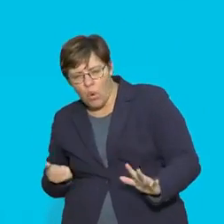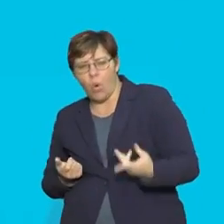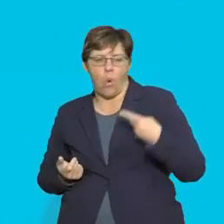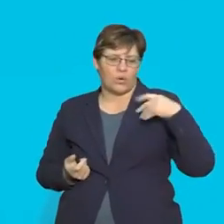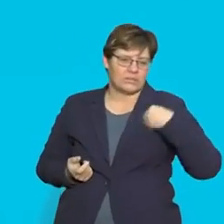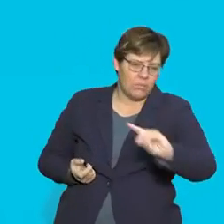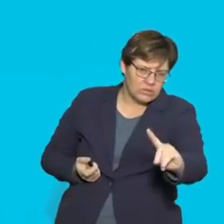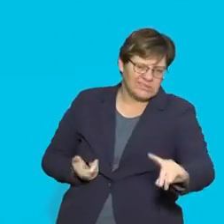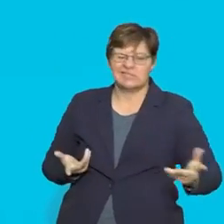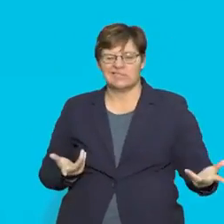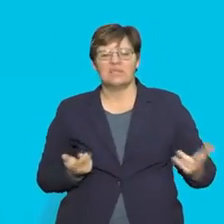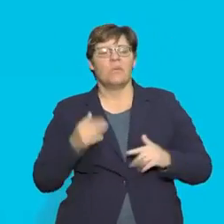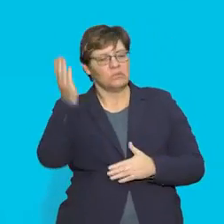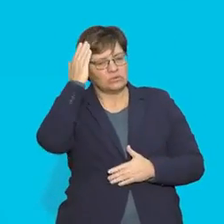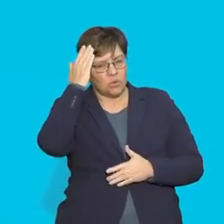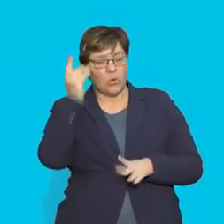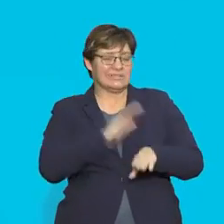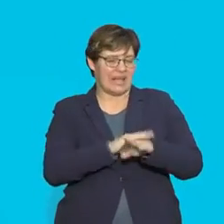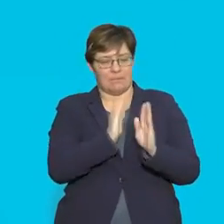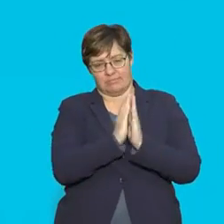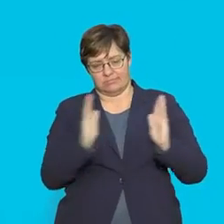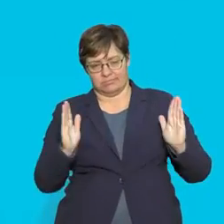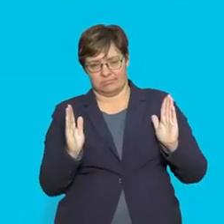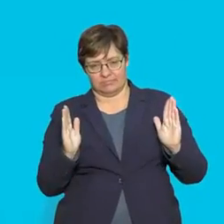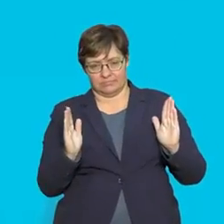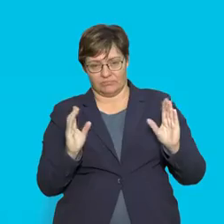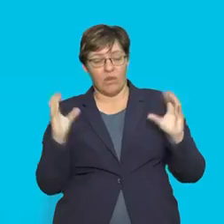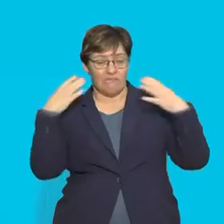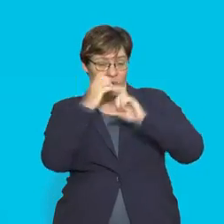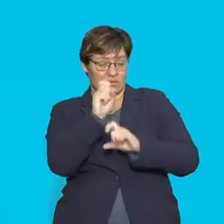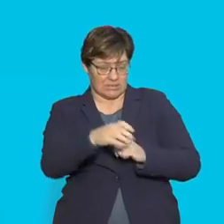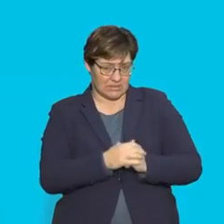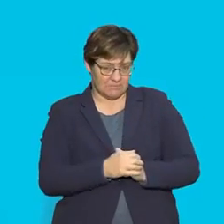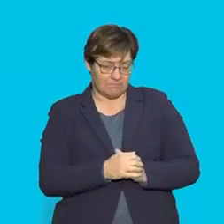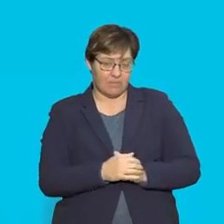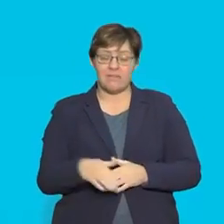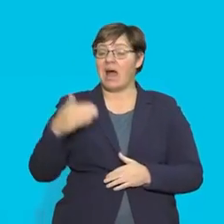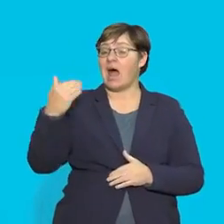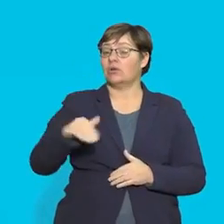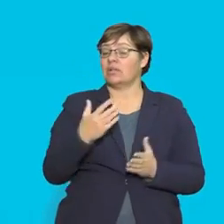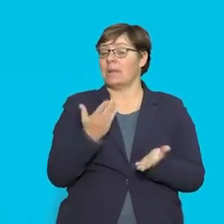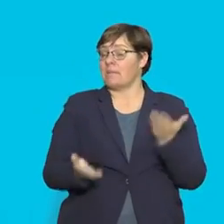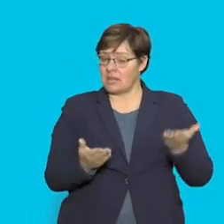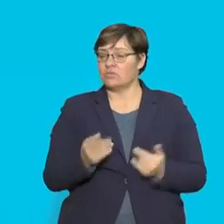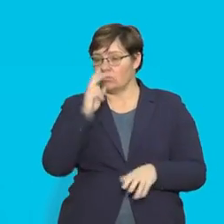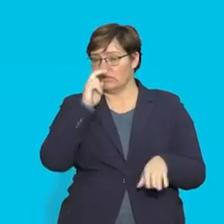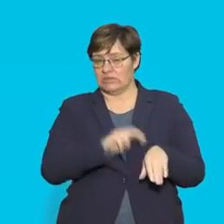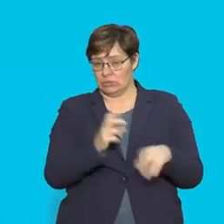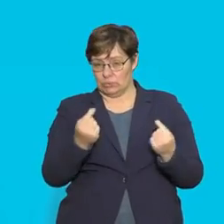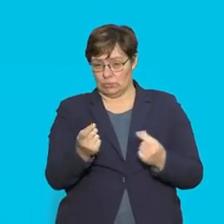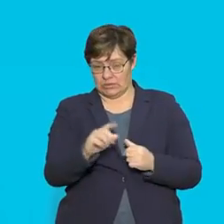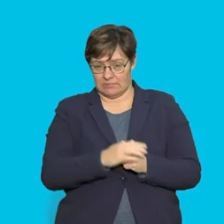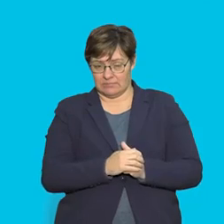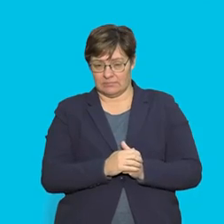or withdrawing? And then you show that in terms of a timeline. So if we were to find the outstanding balance, this is what we would